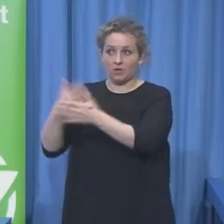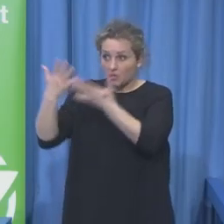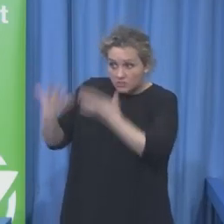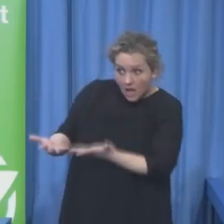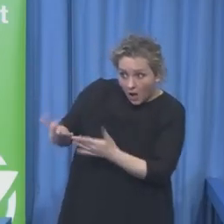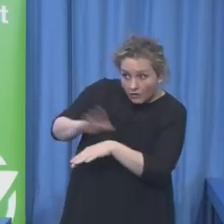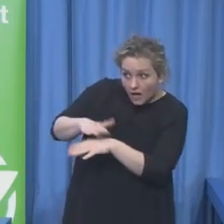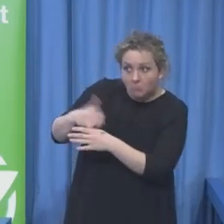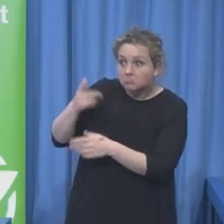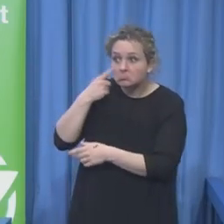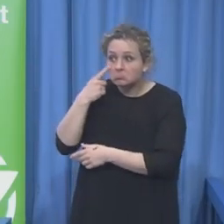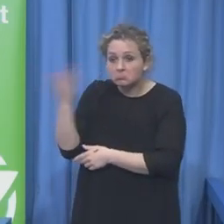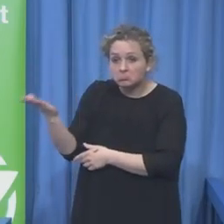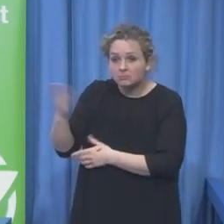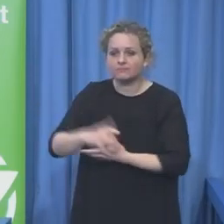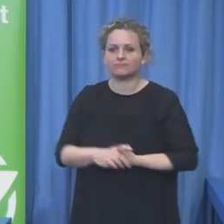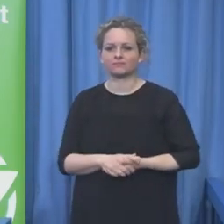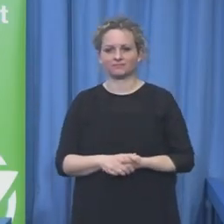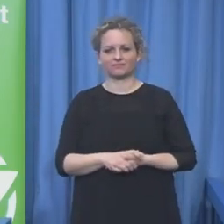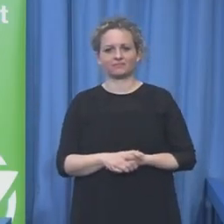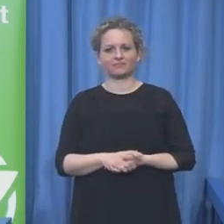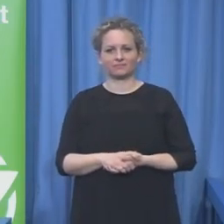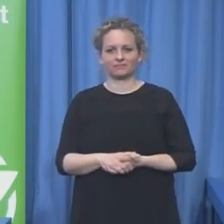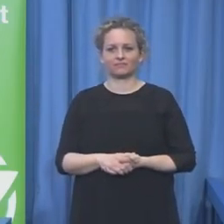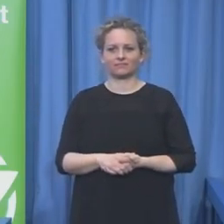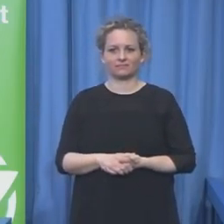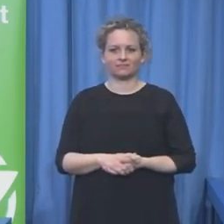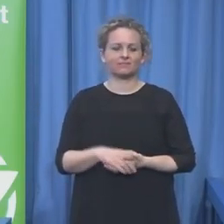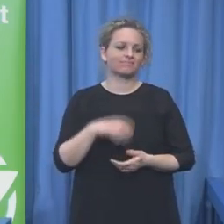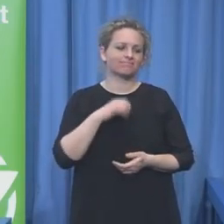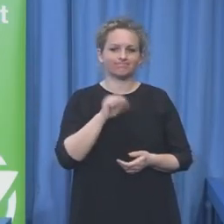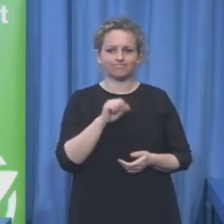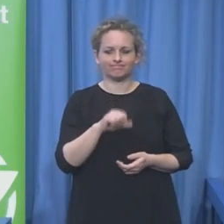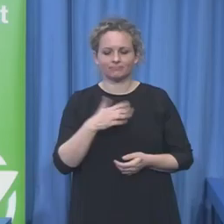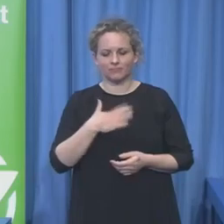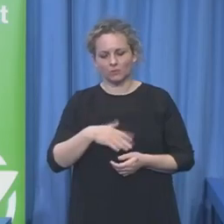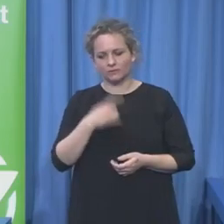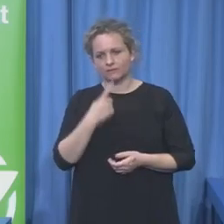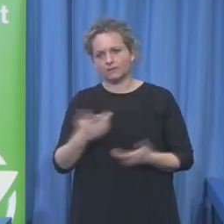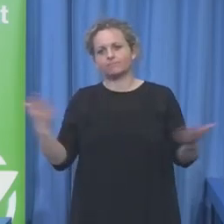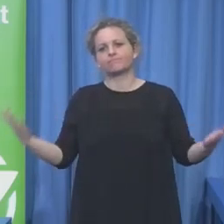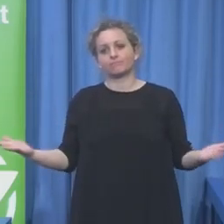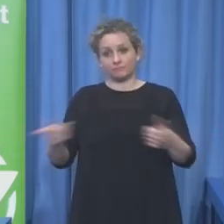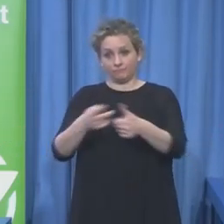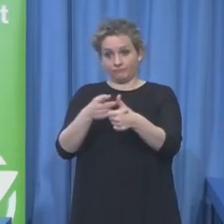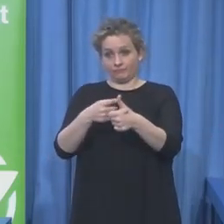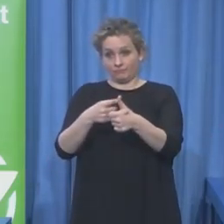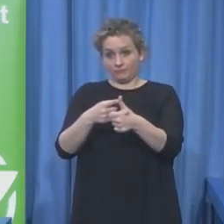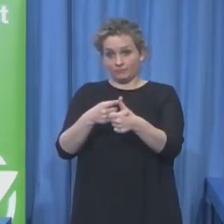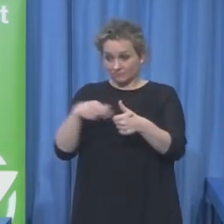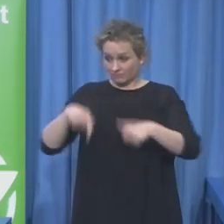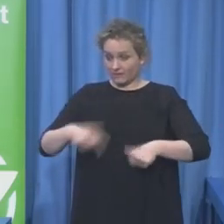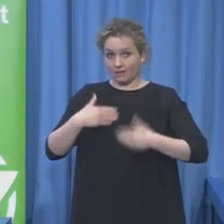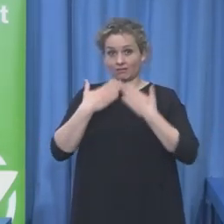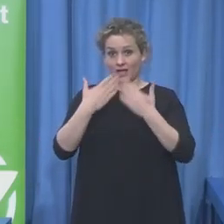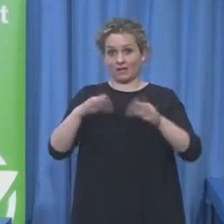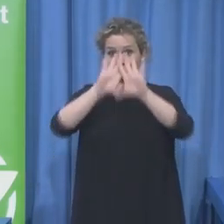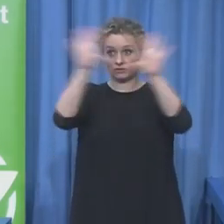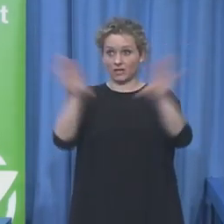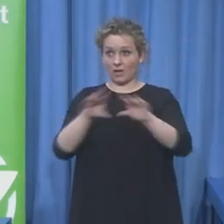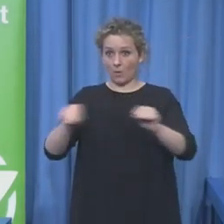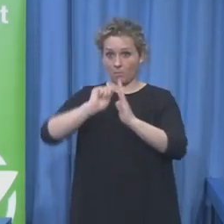I will start by saying thank you to the Zero Project for giving me the opportunity